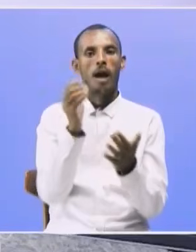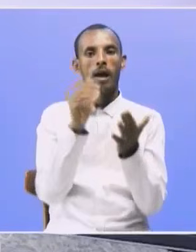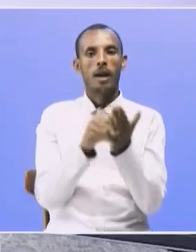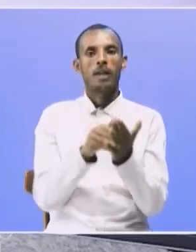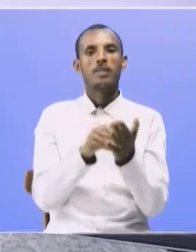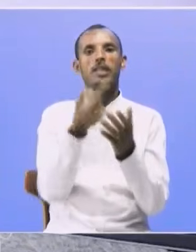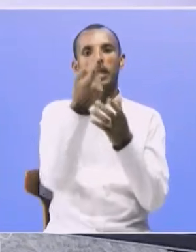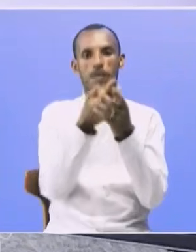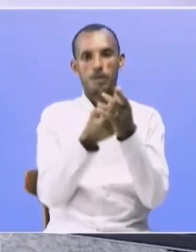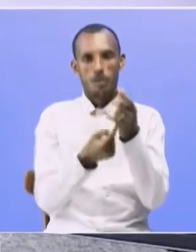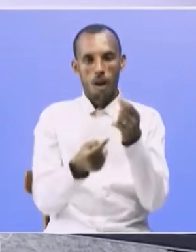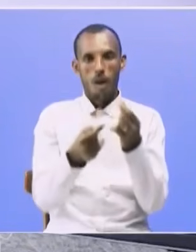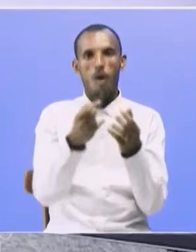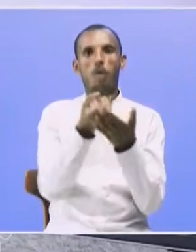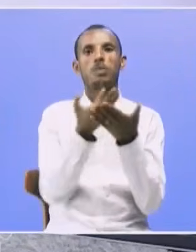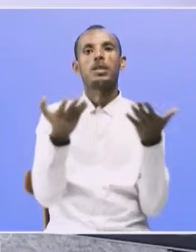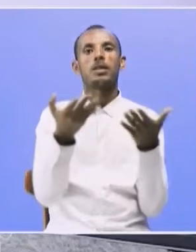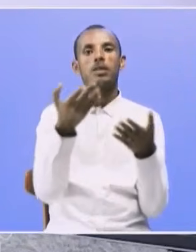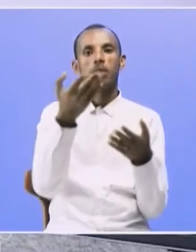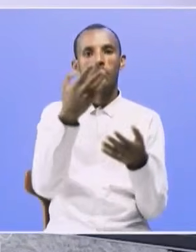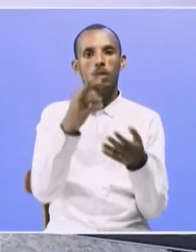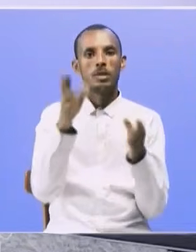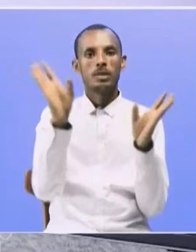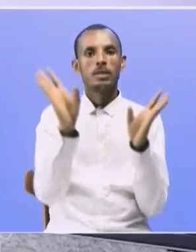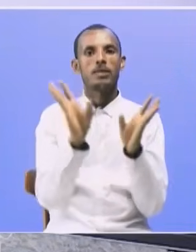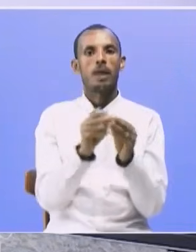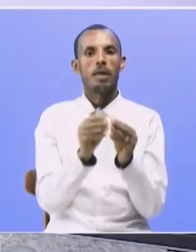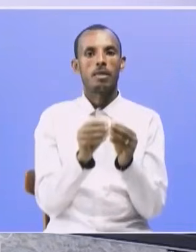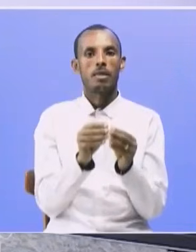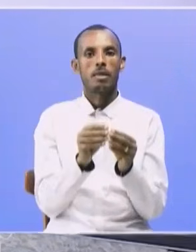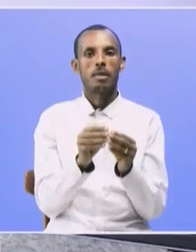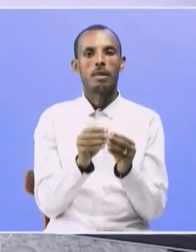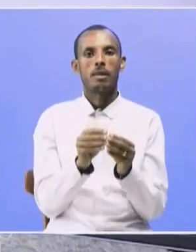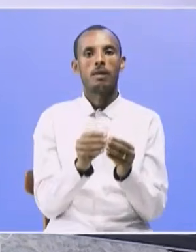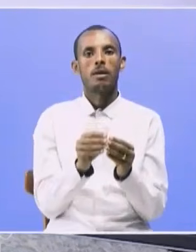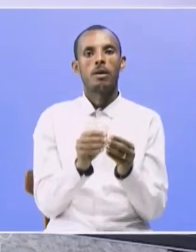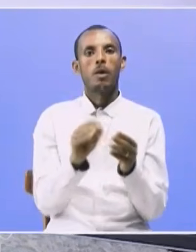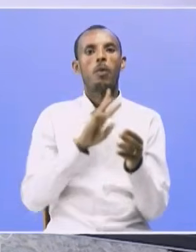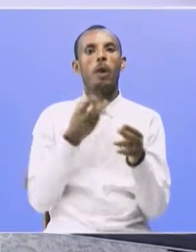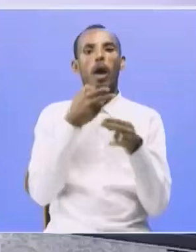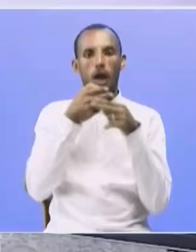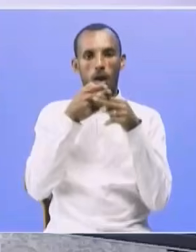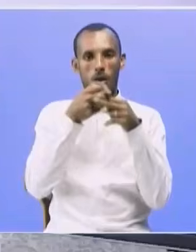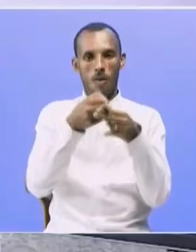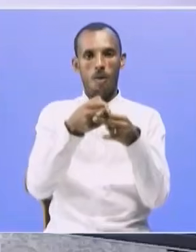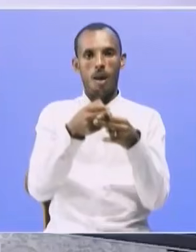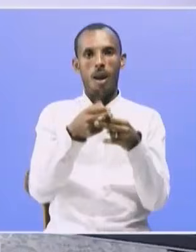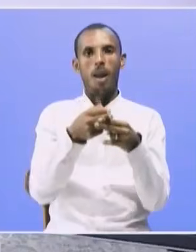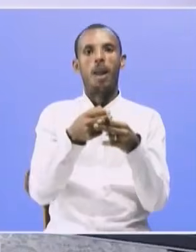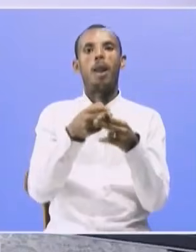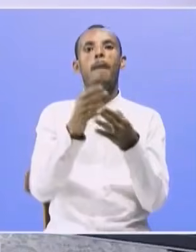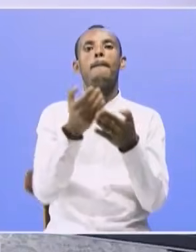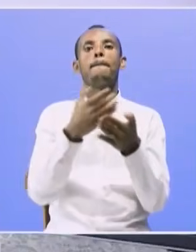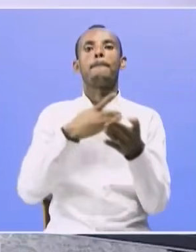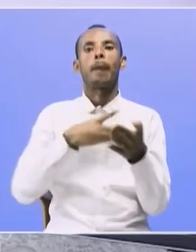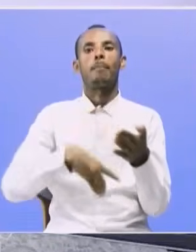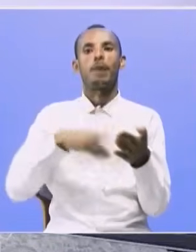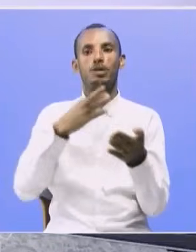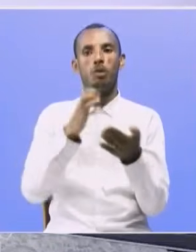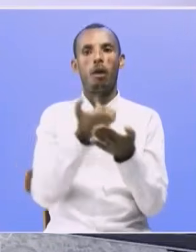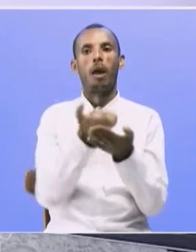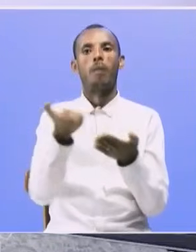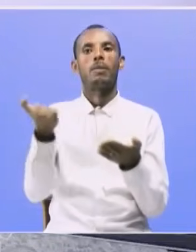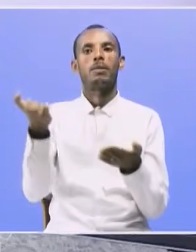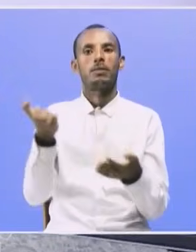individual objects of a set. The individual objects which are found in set, we call them members or elements of